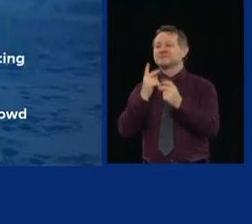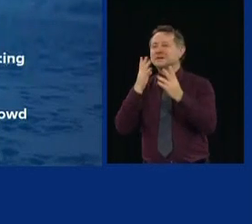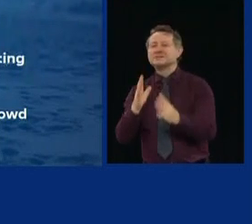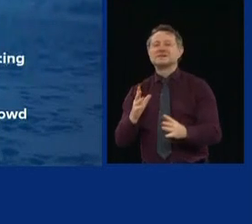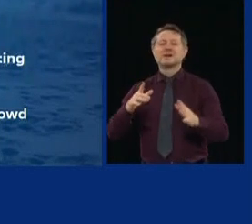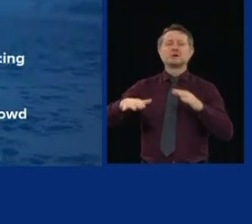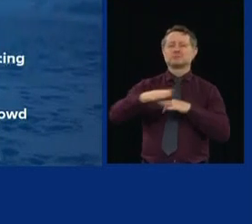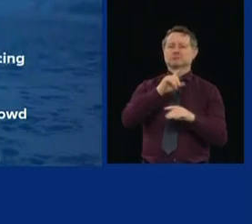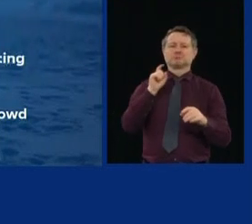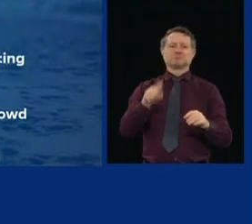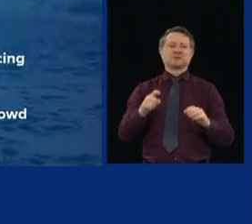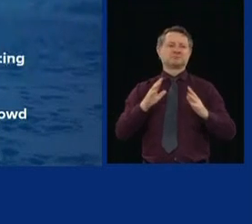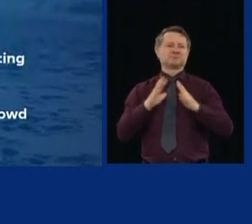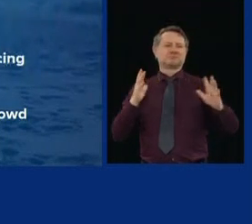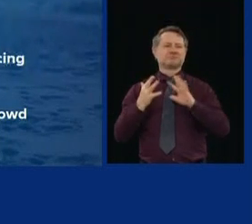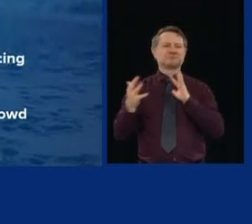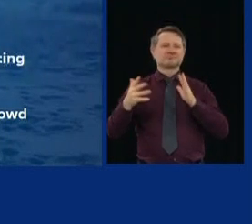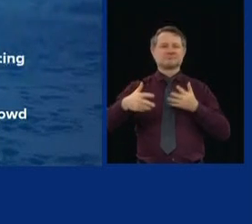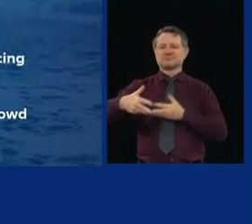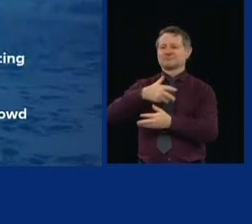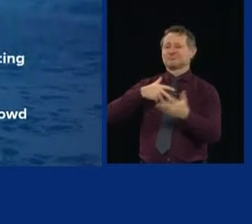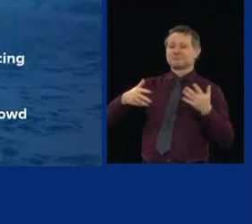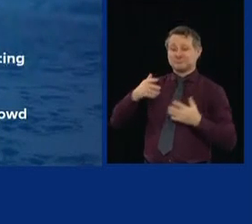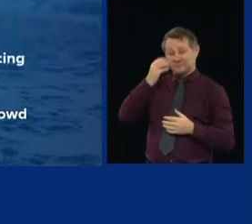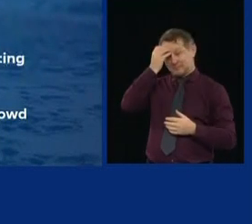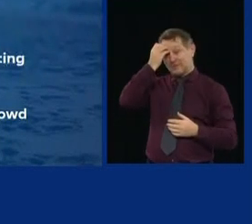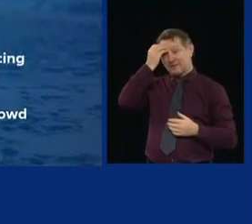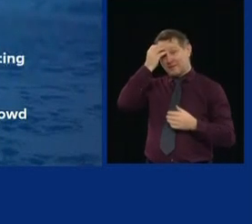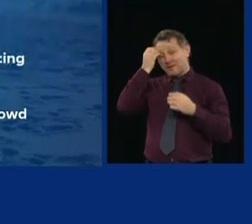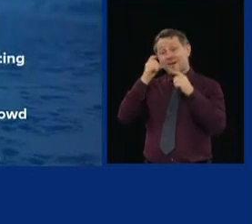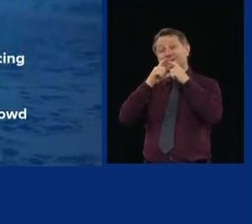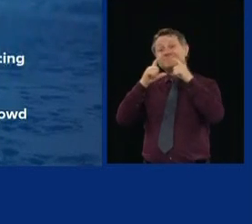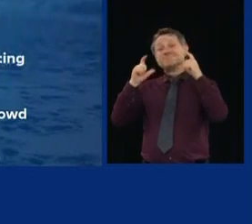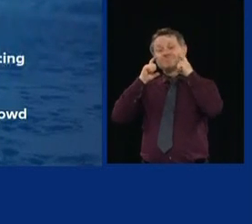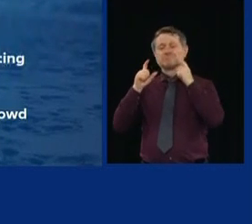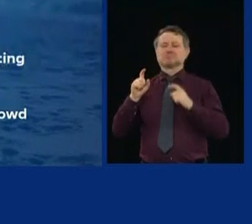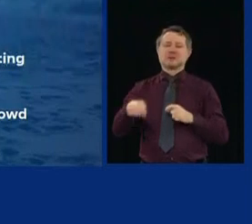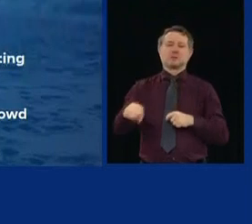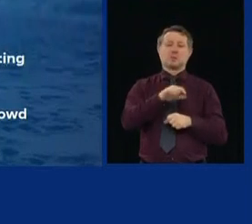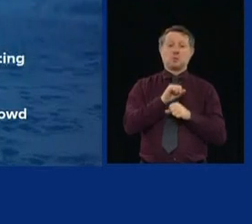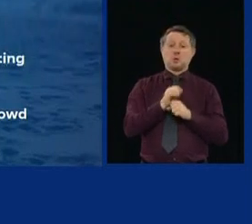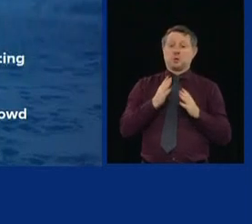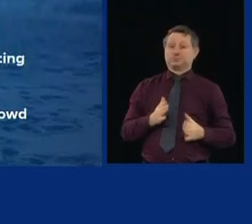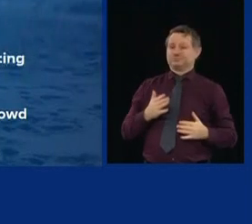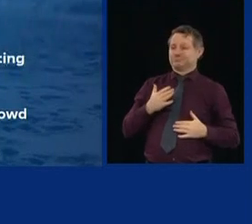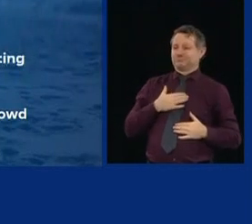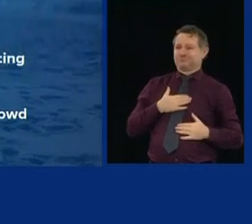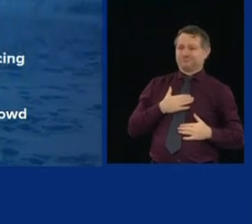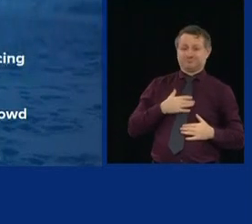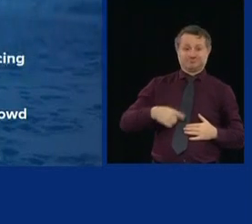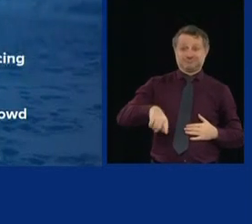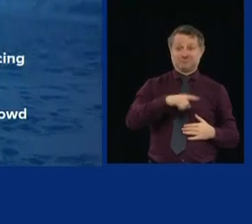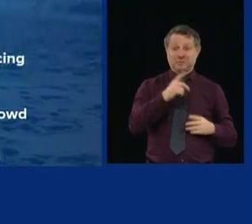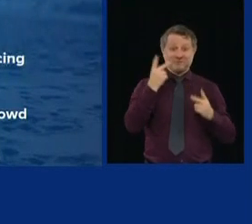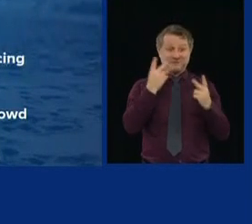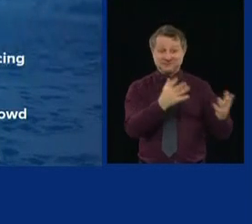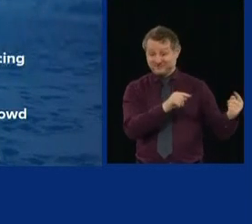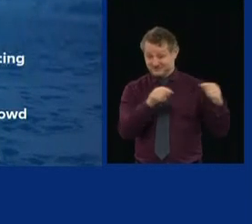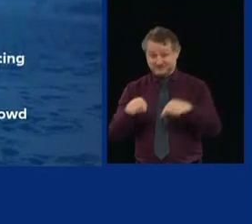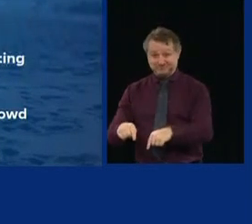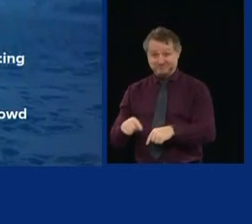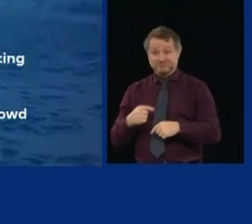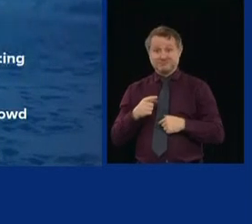by employees, and visitors must have masks and wear them when they can't socially